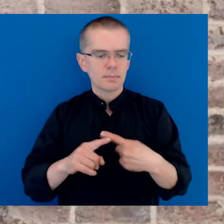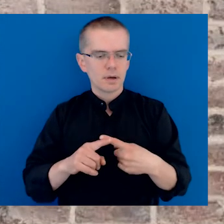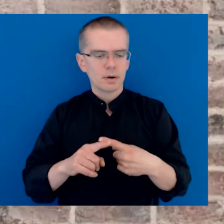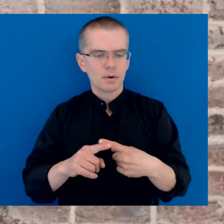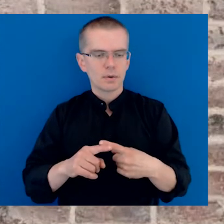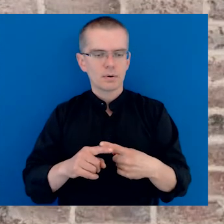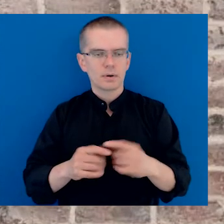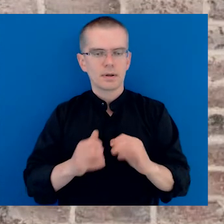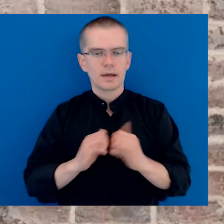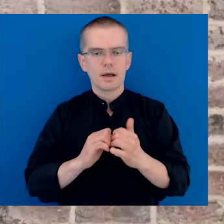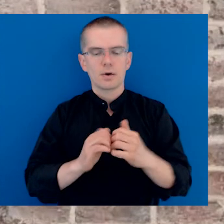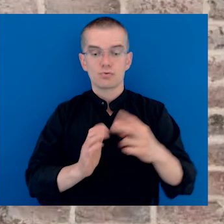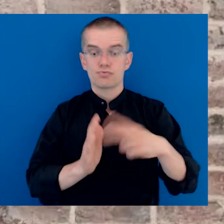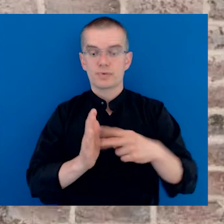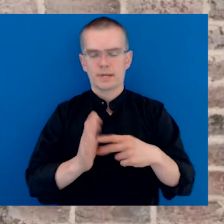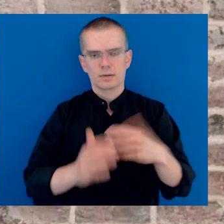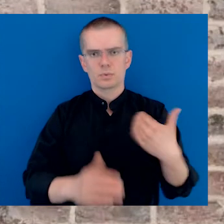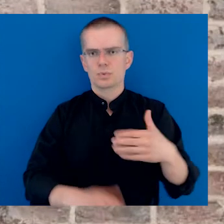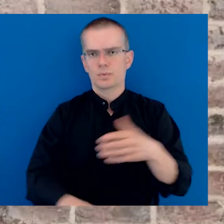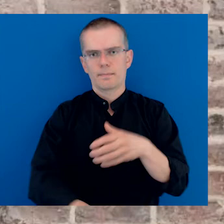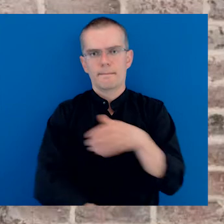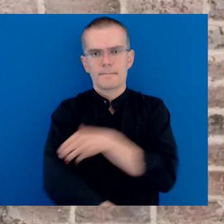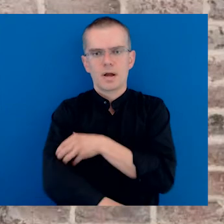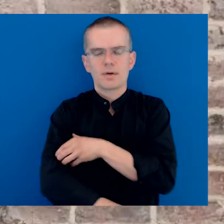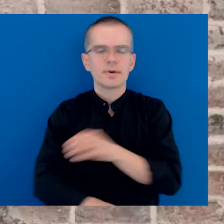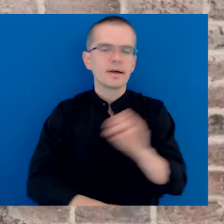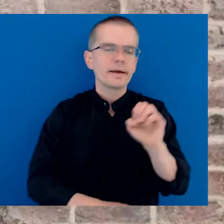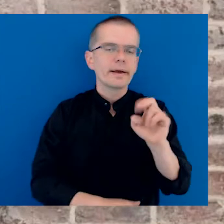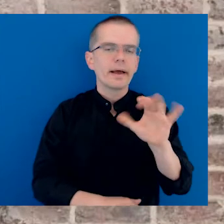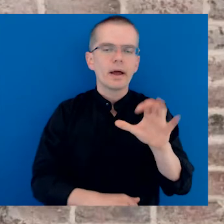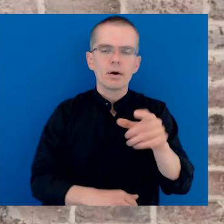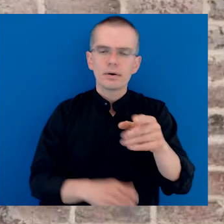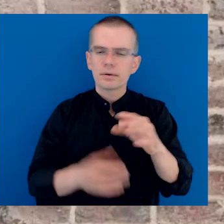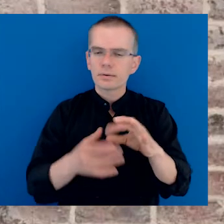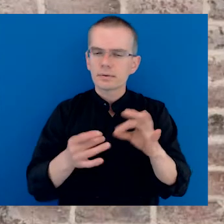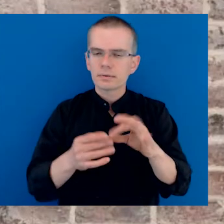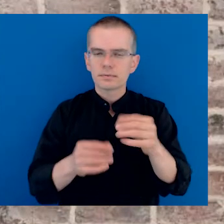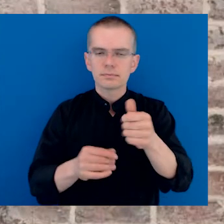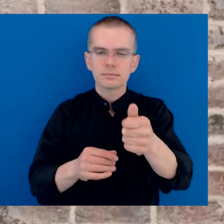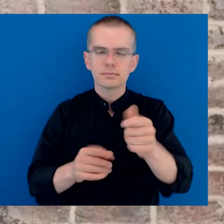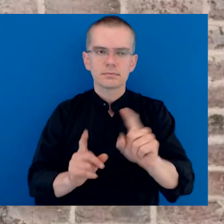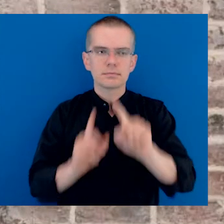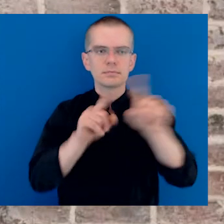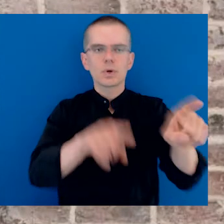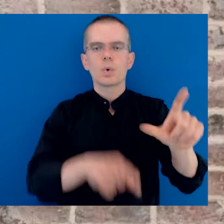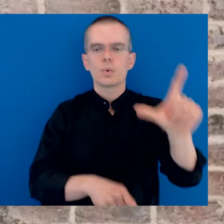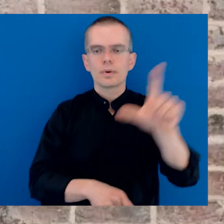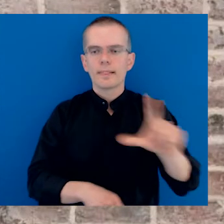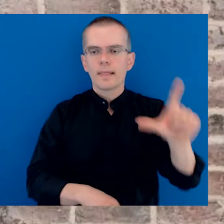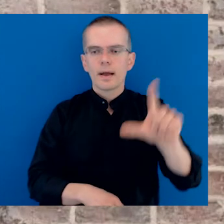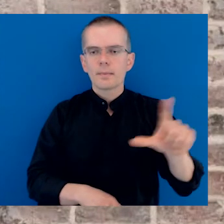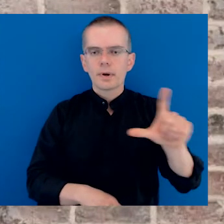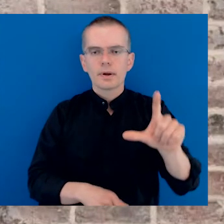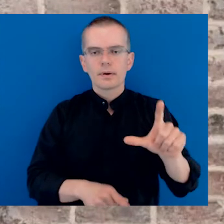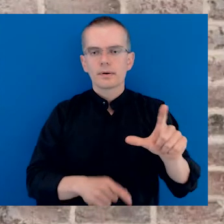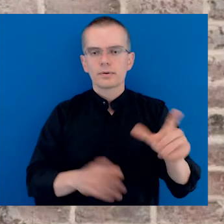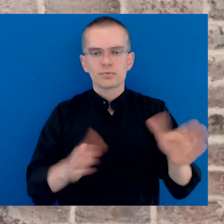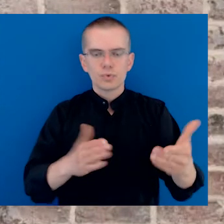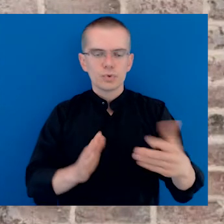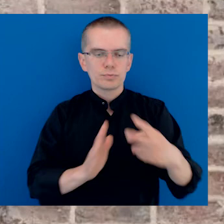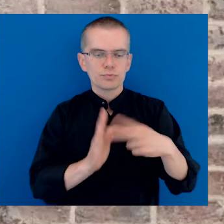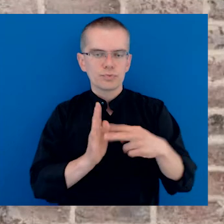you made, both of you made earlier, about the power of reading. Eric, you were talking about going to